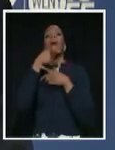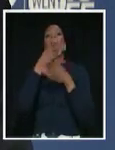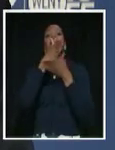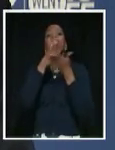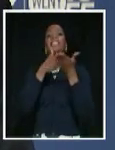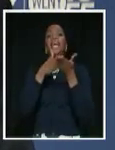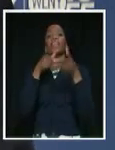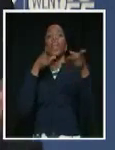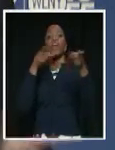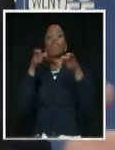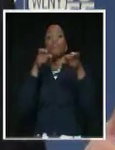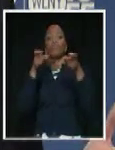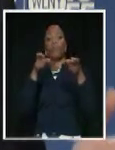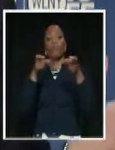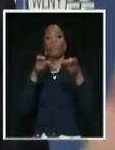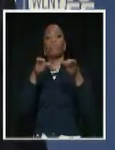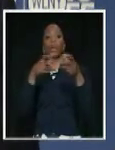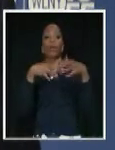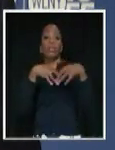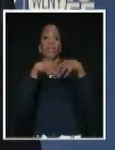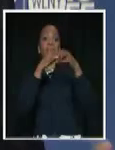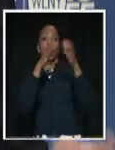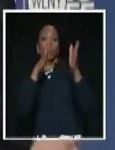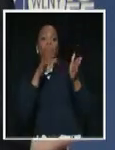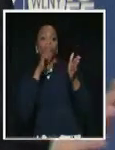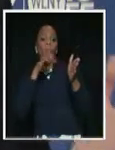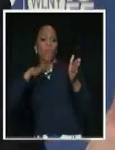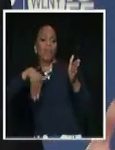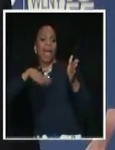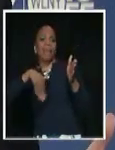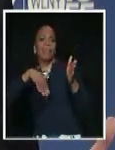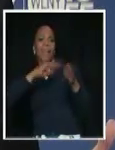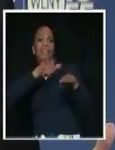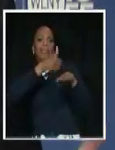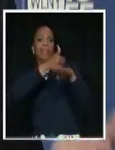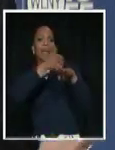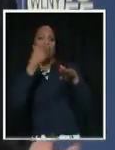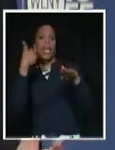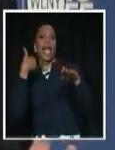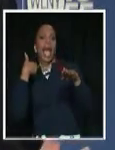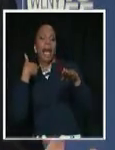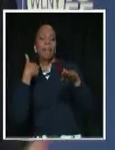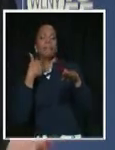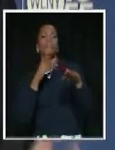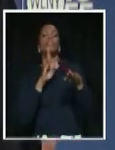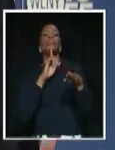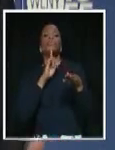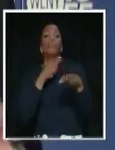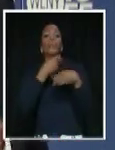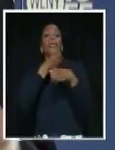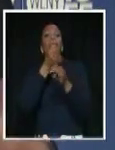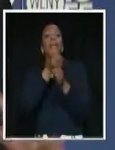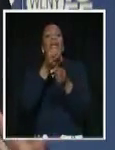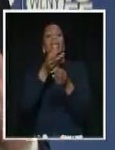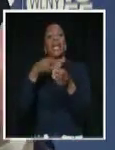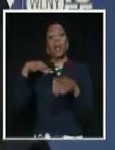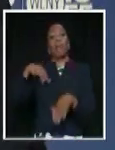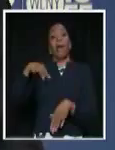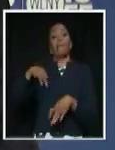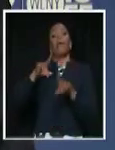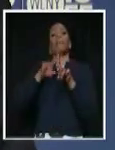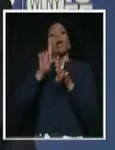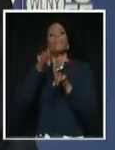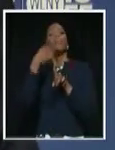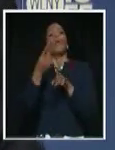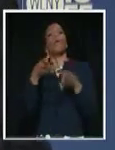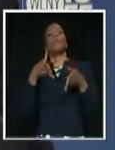give opportunities to developers to develop areas they're not developing yet, to have the height and density to truly make it profitable. But we'd say the only